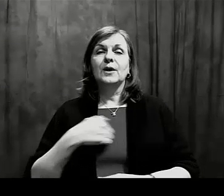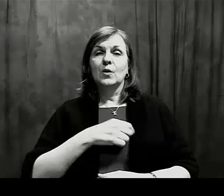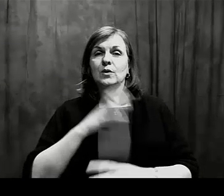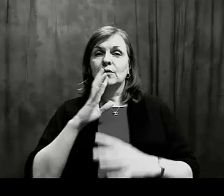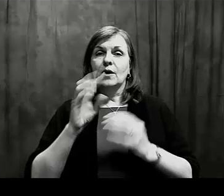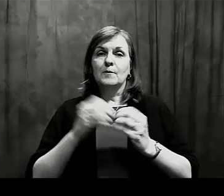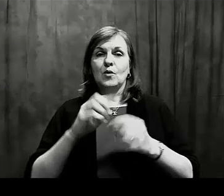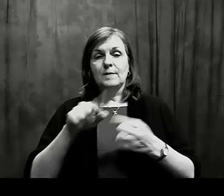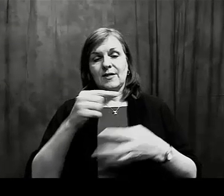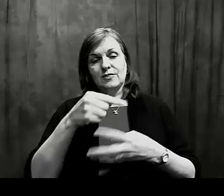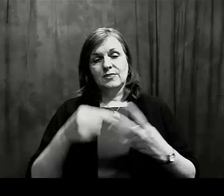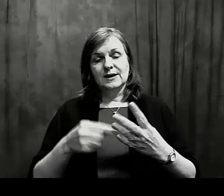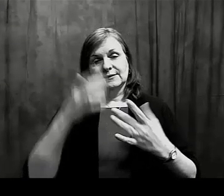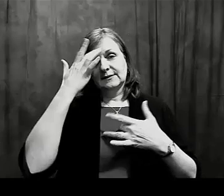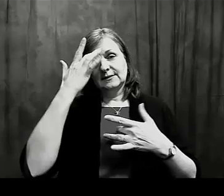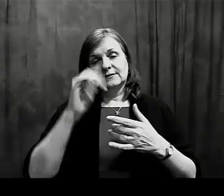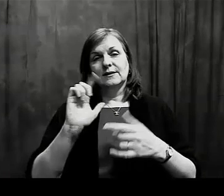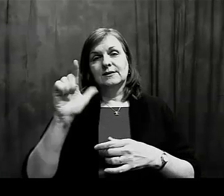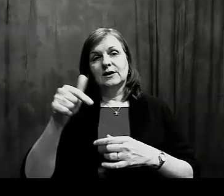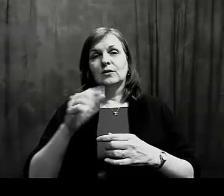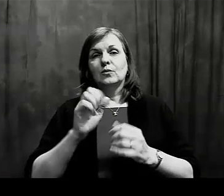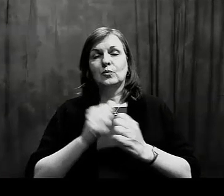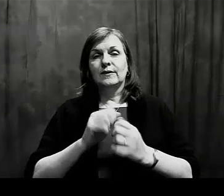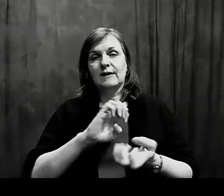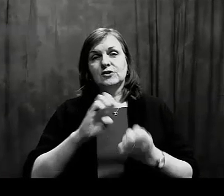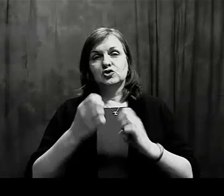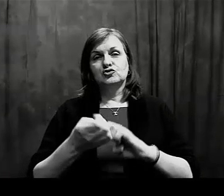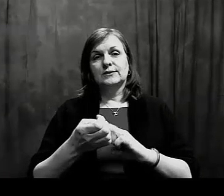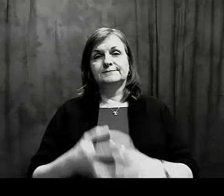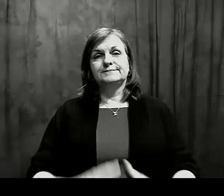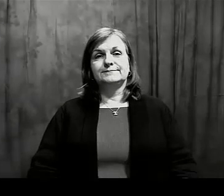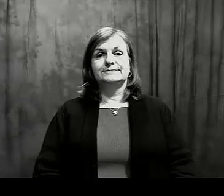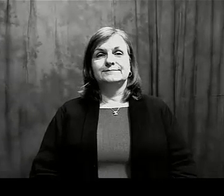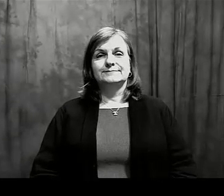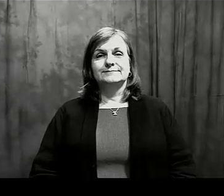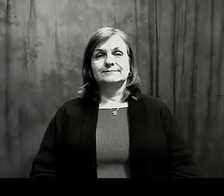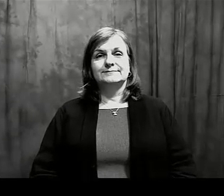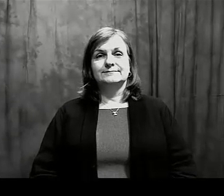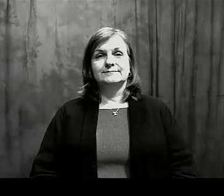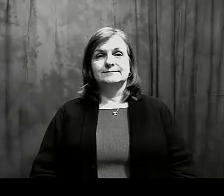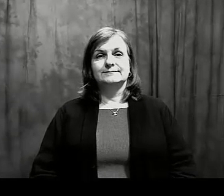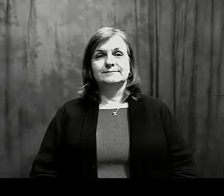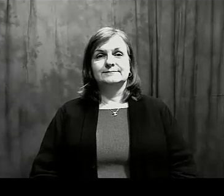individuals. So we'll talk about more of these disorders as we go through evolution.